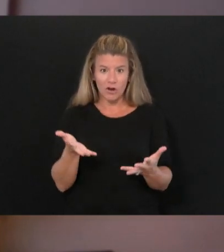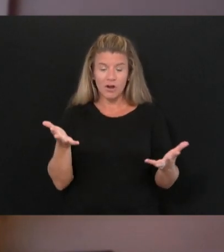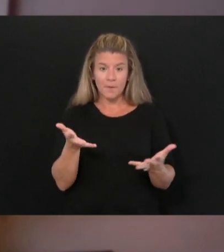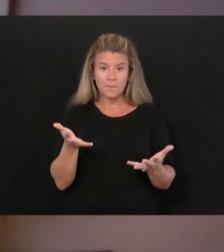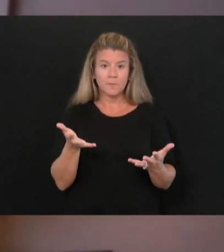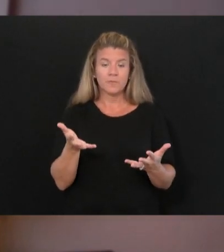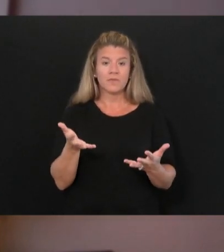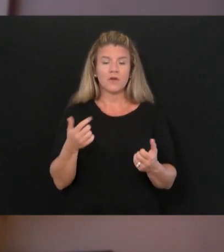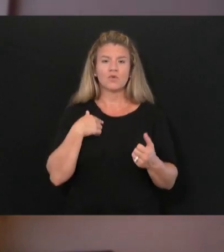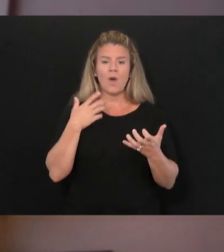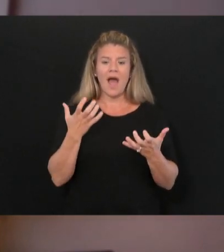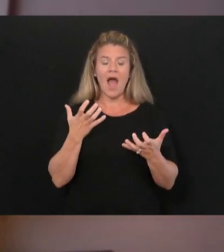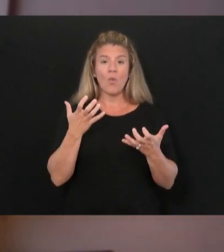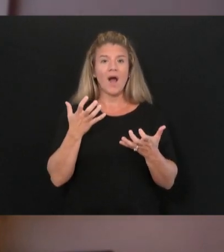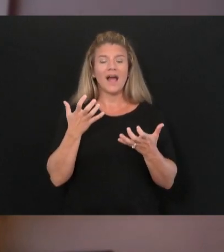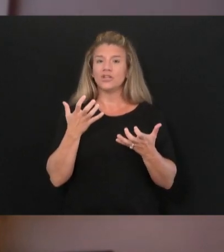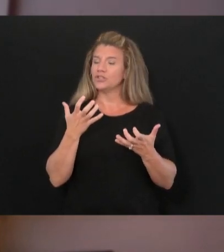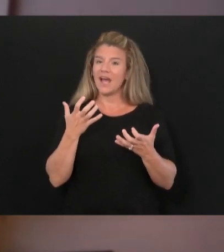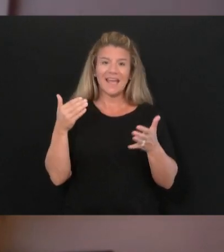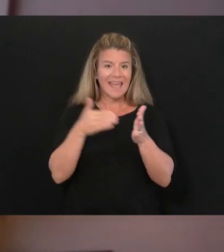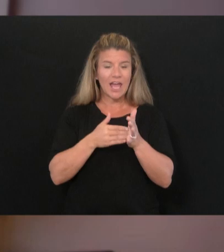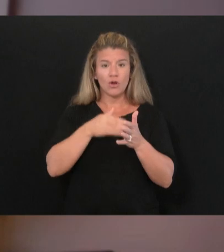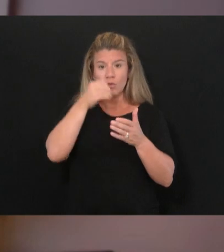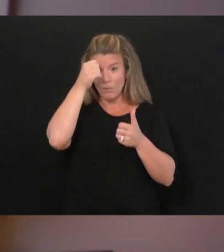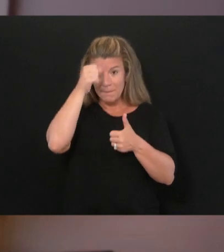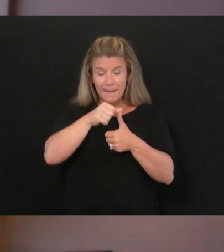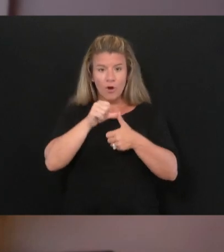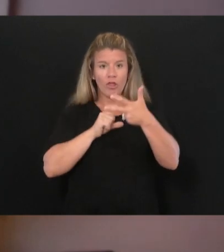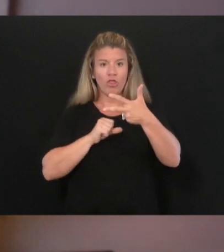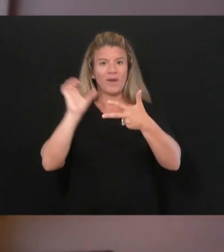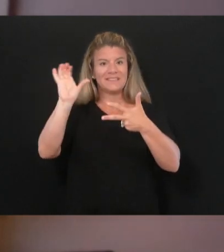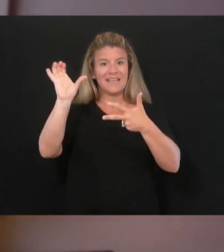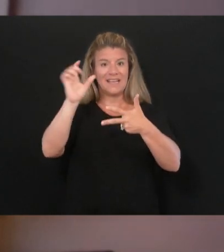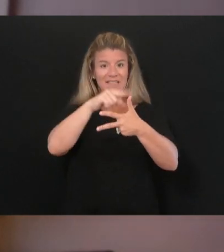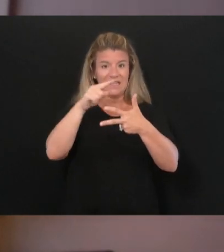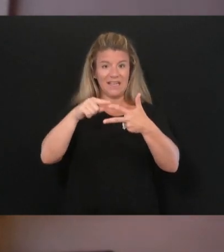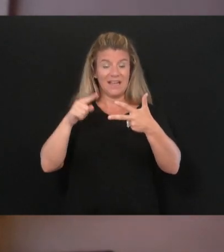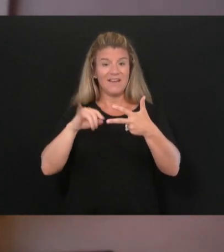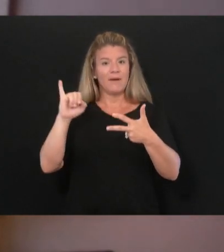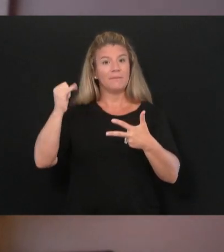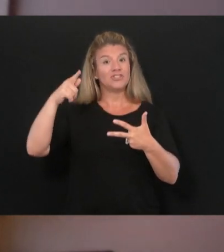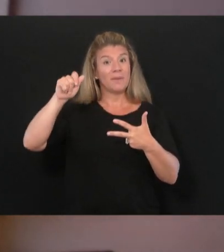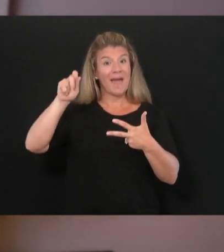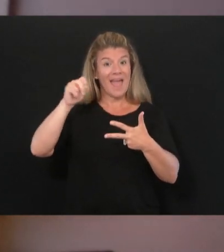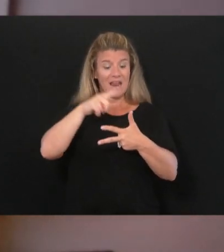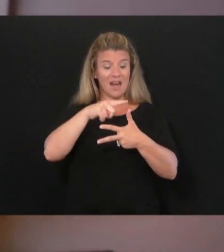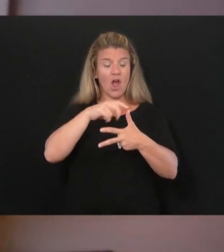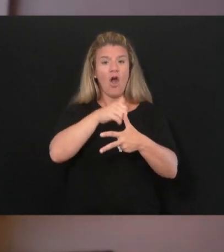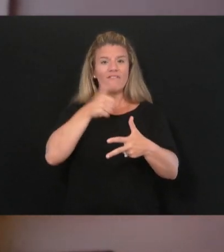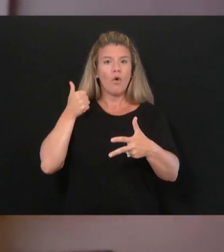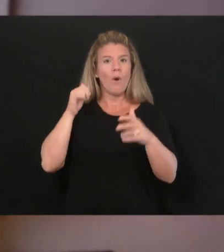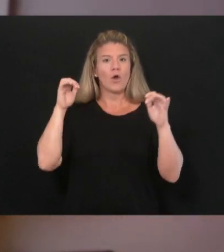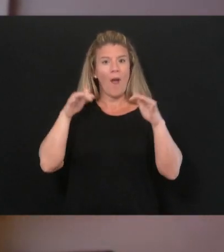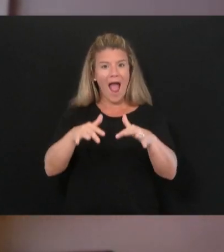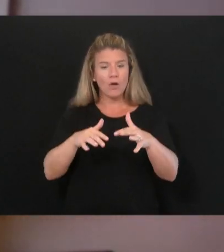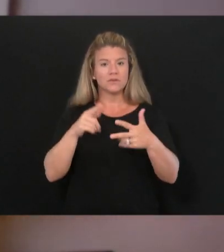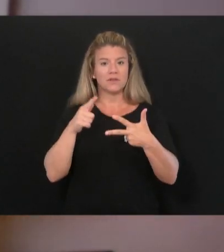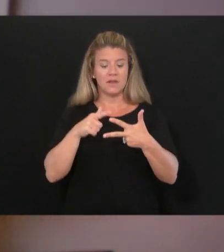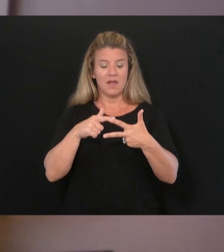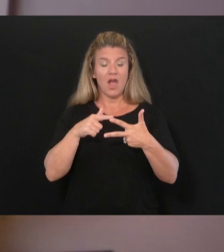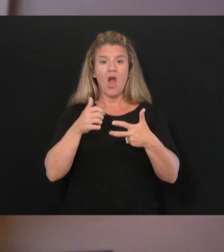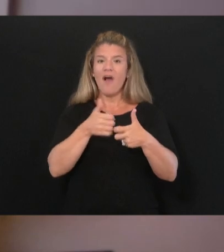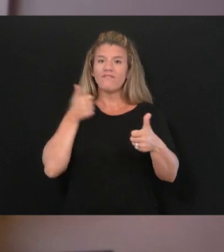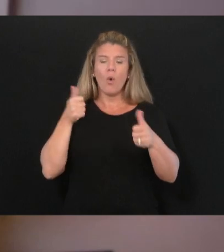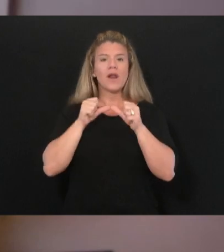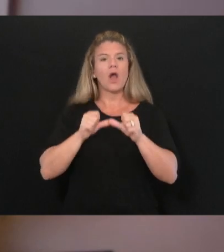just reinforce the 3 C's from Japan, that we should avoid crowds. We should avoid constant